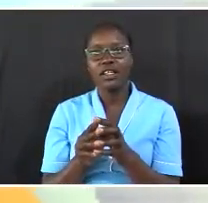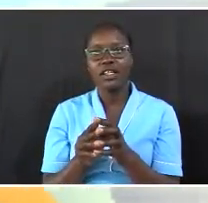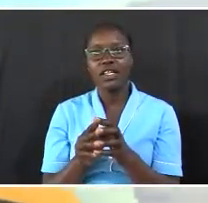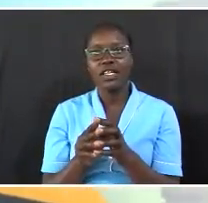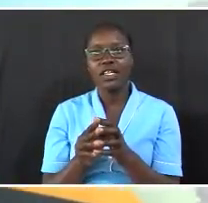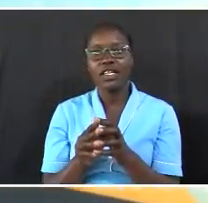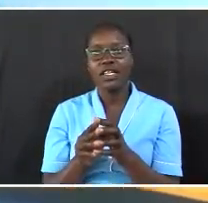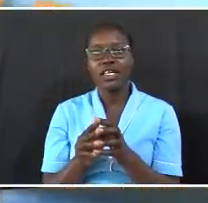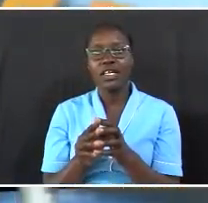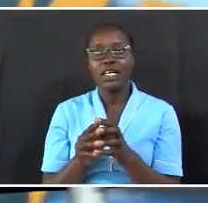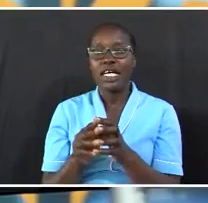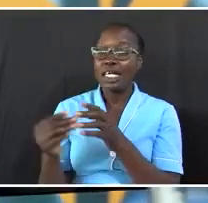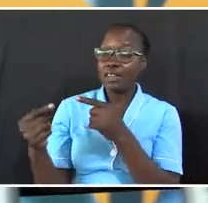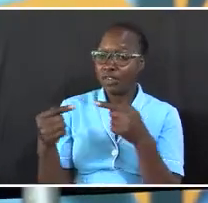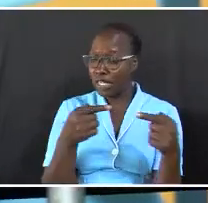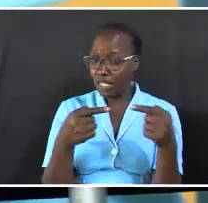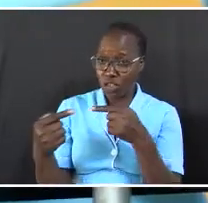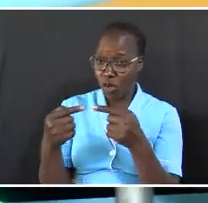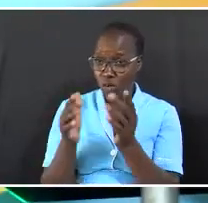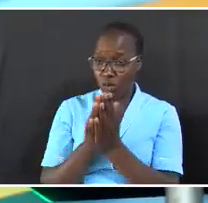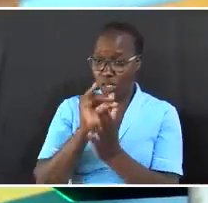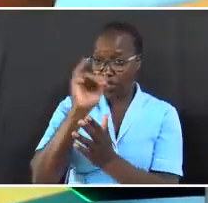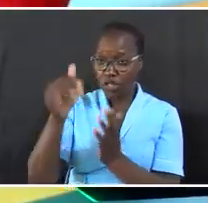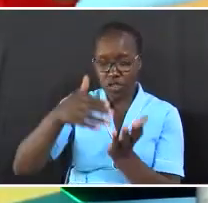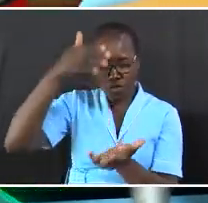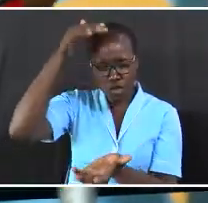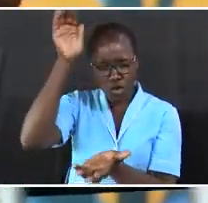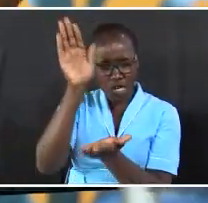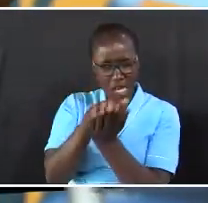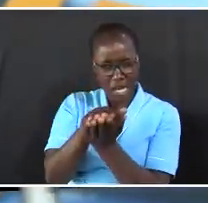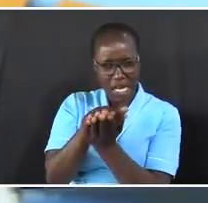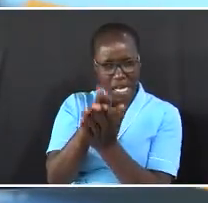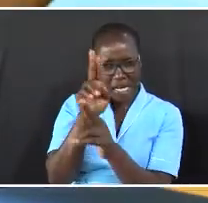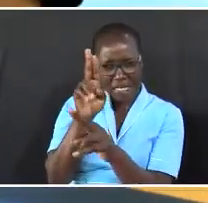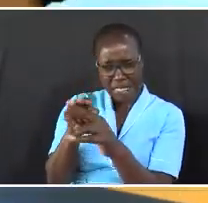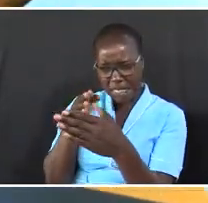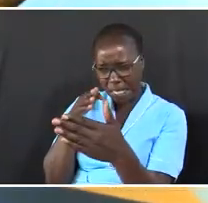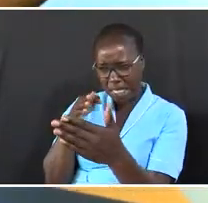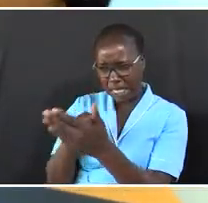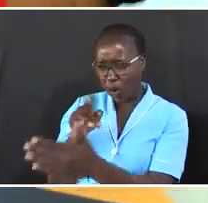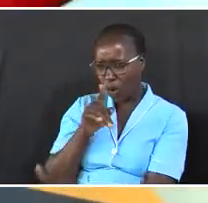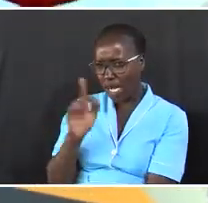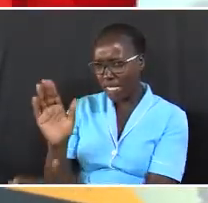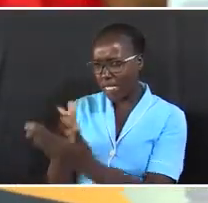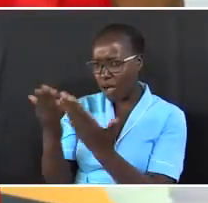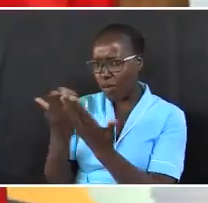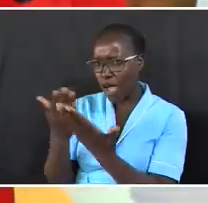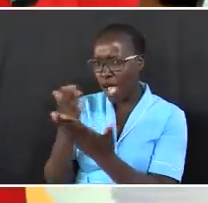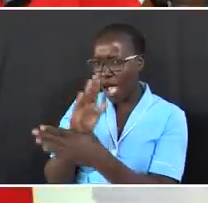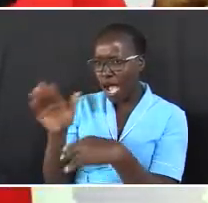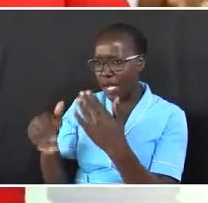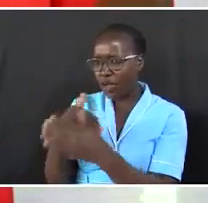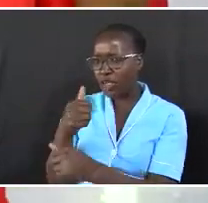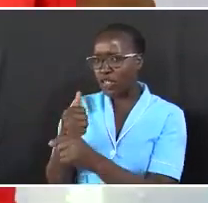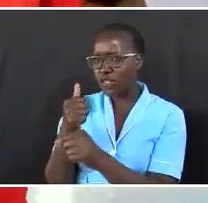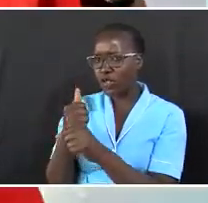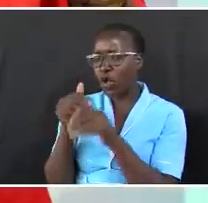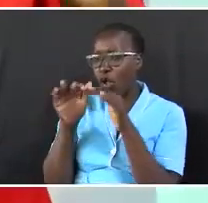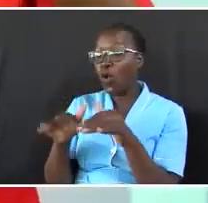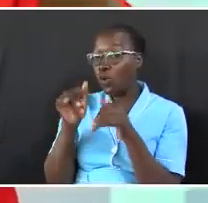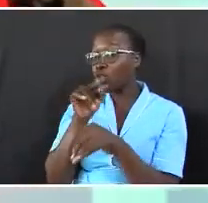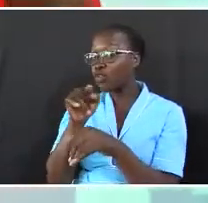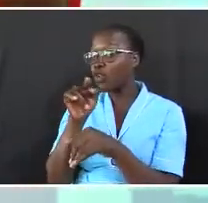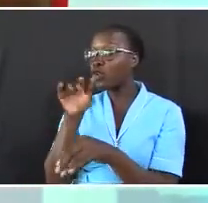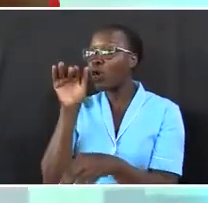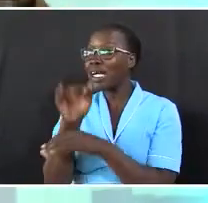If you are in the storm with Jonah, and Jonah is sitting at the corner, and all he's doing is waiting for you